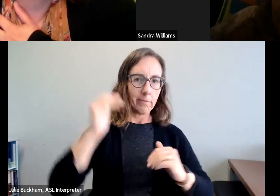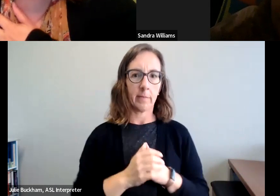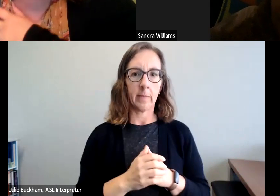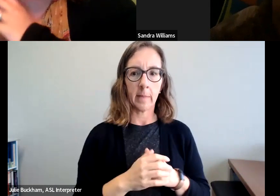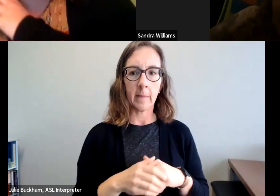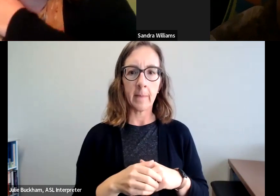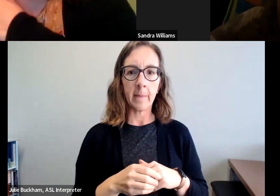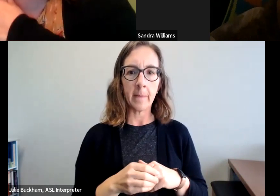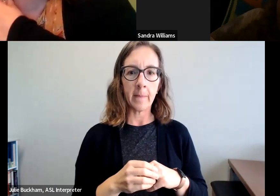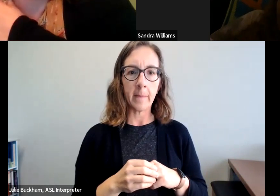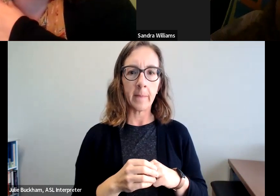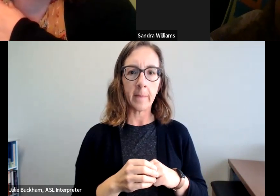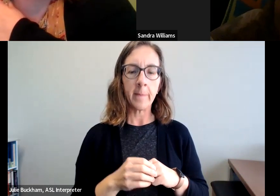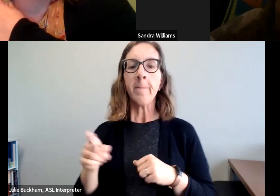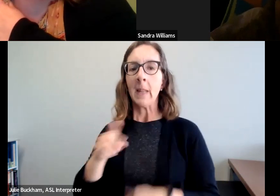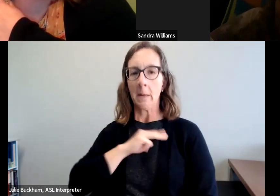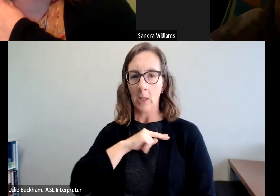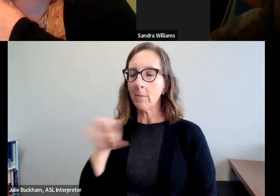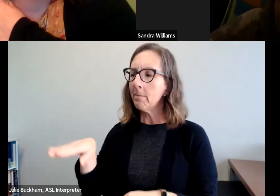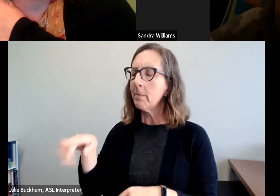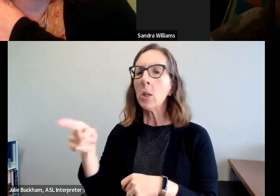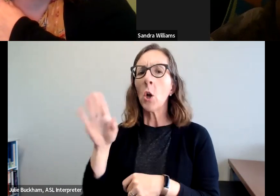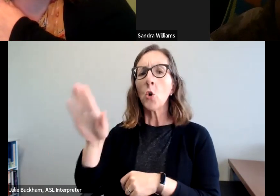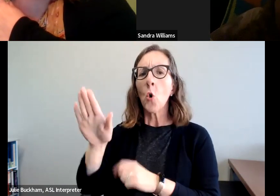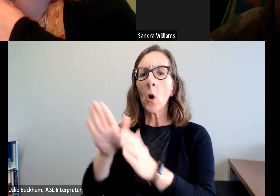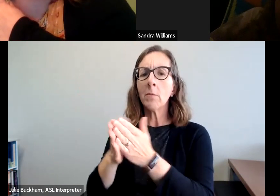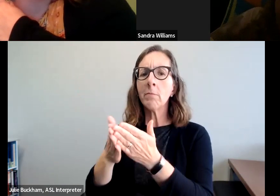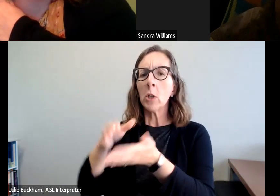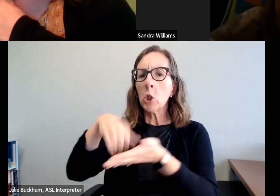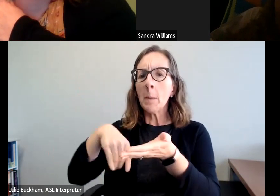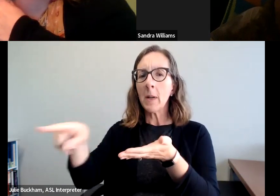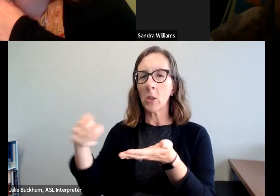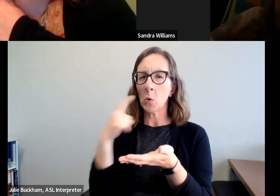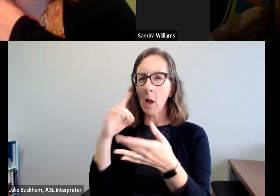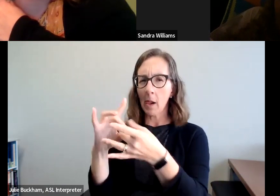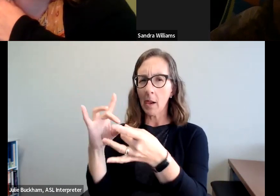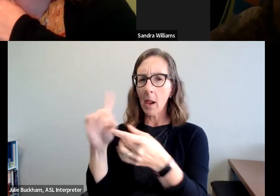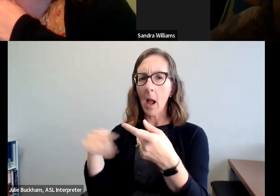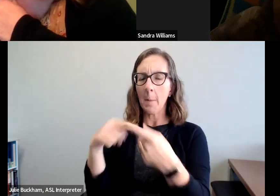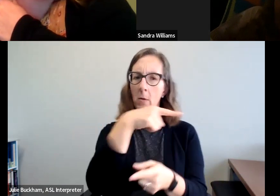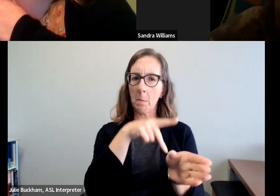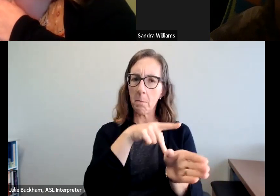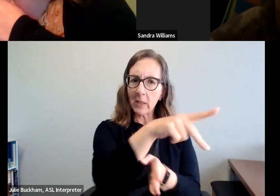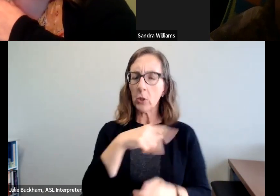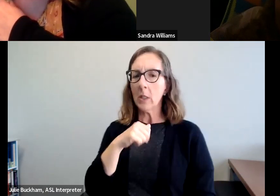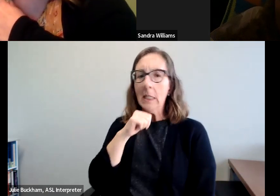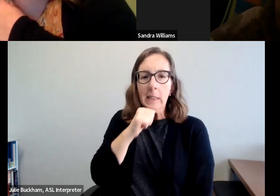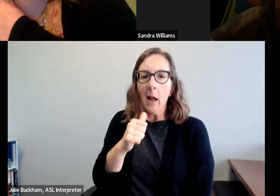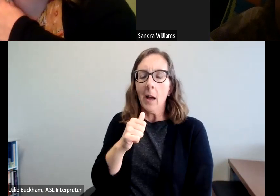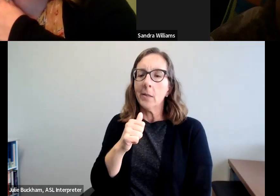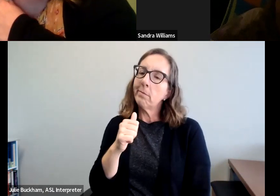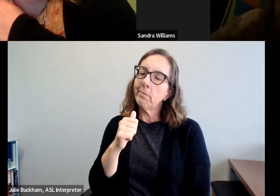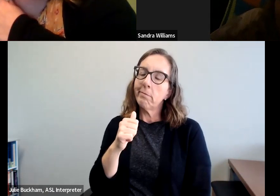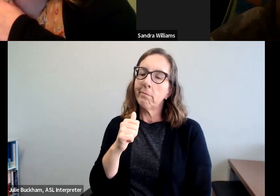There's several parts of your chapter where you talk about professionals not giving you the full story or accurate information, either about yourself or about your